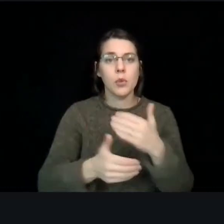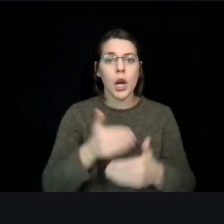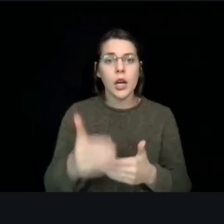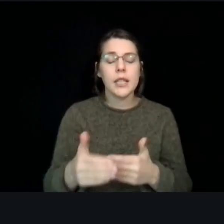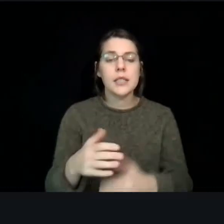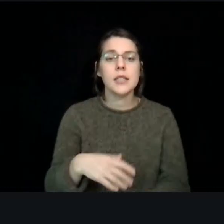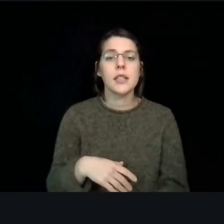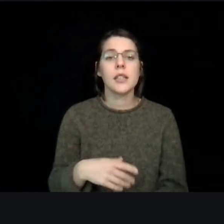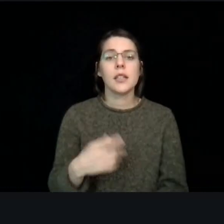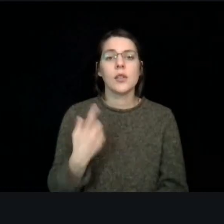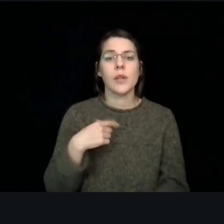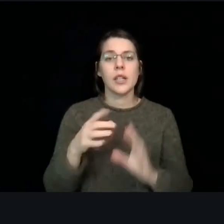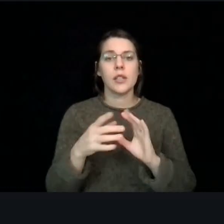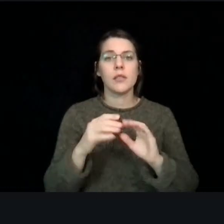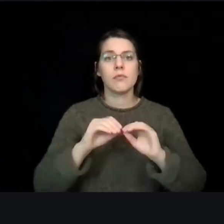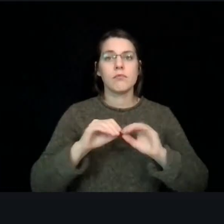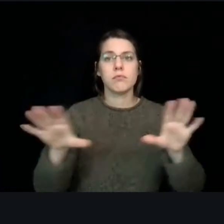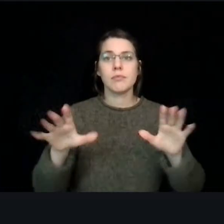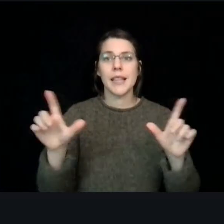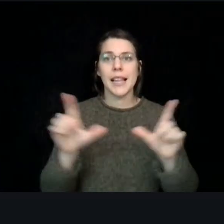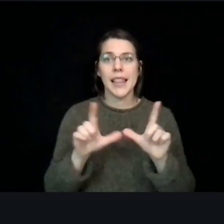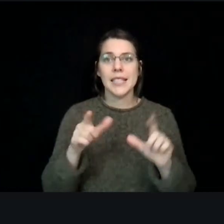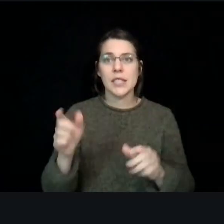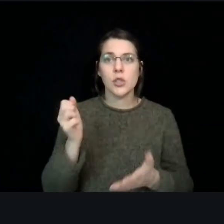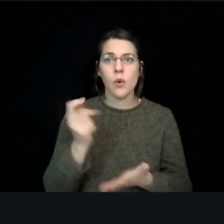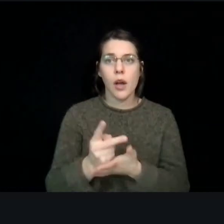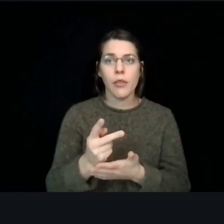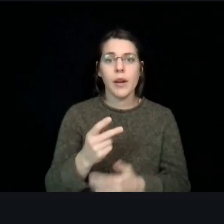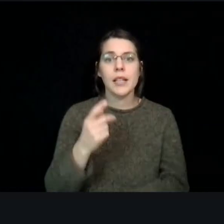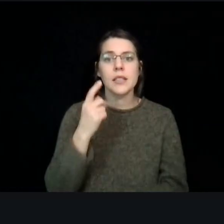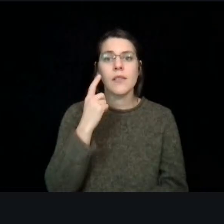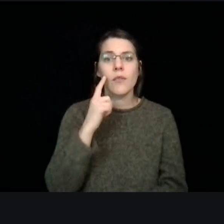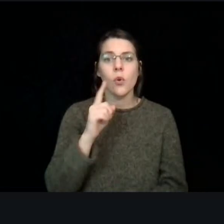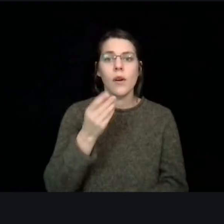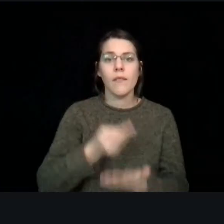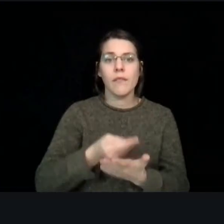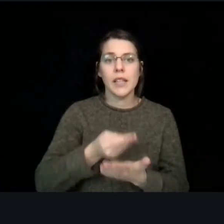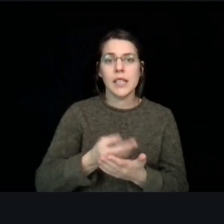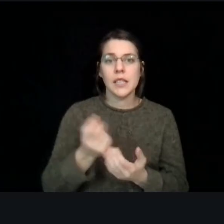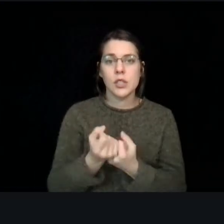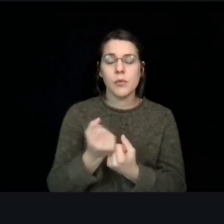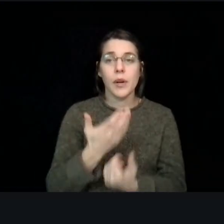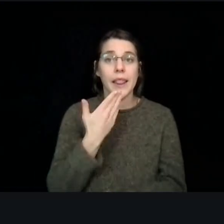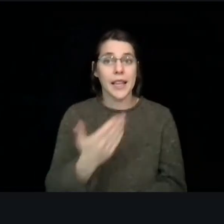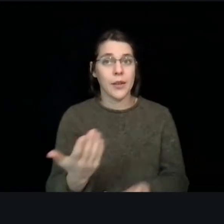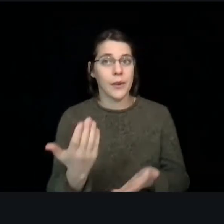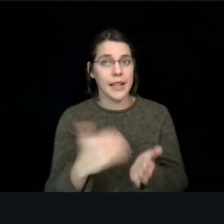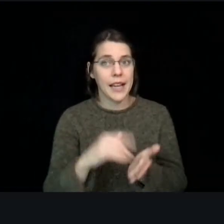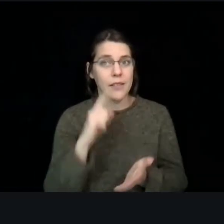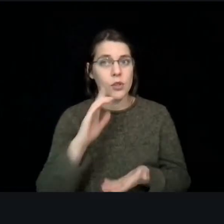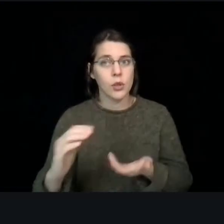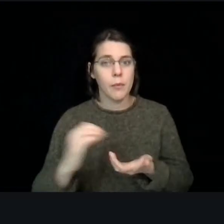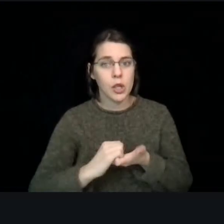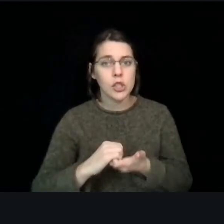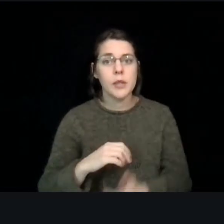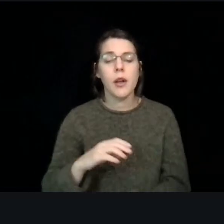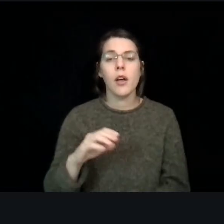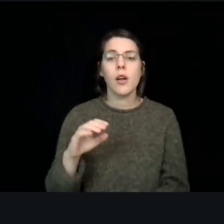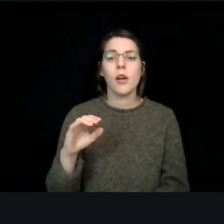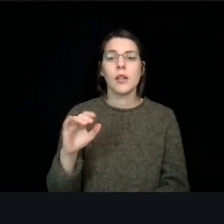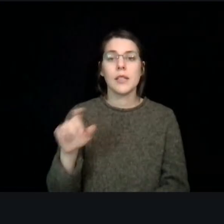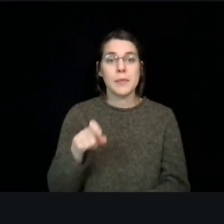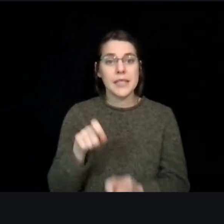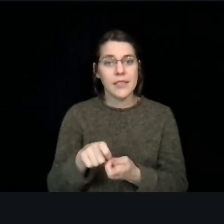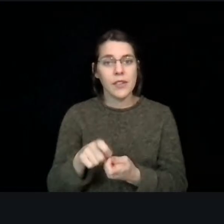licenses that you all authorized the funding to be able to support. So thank you again for your partnership in that. Most specifically, those are authorizing licenses mostly